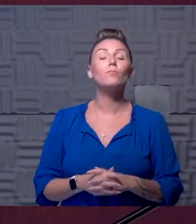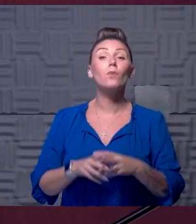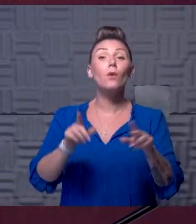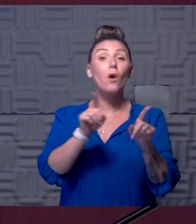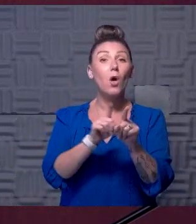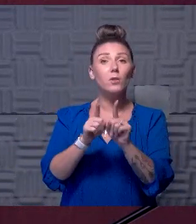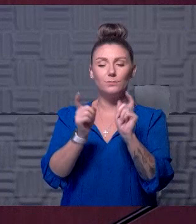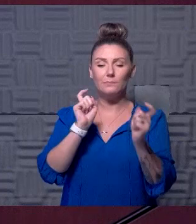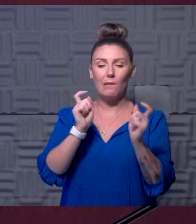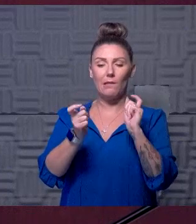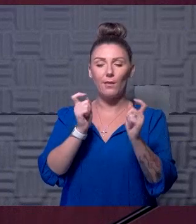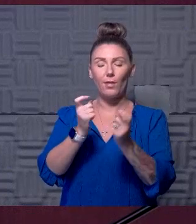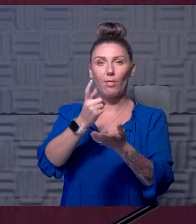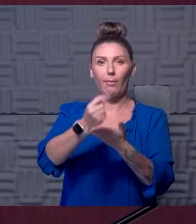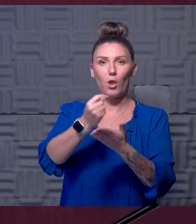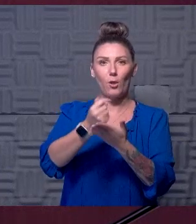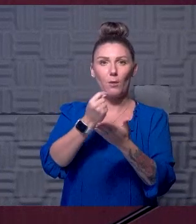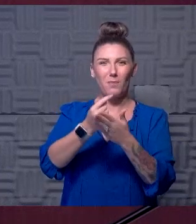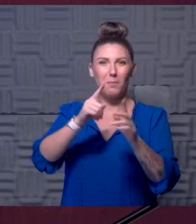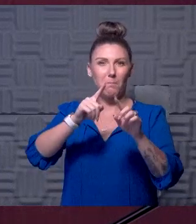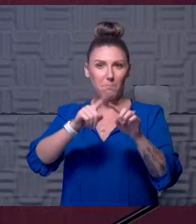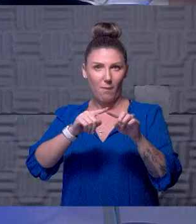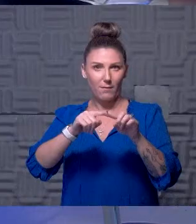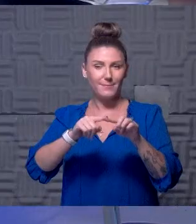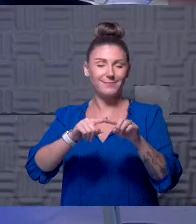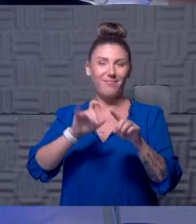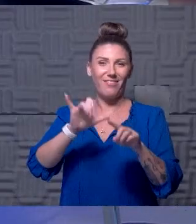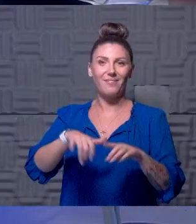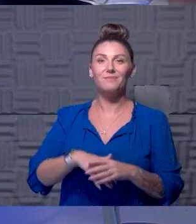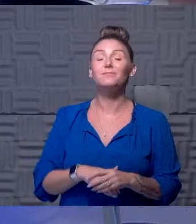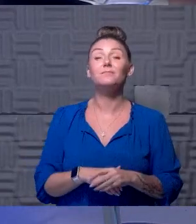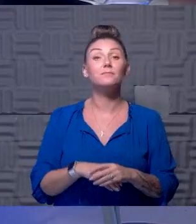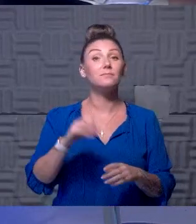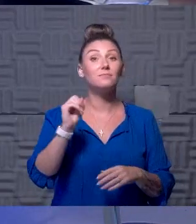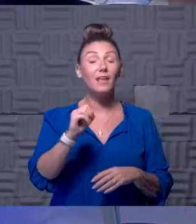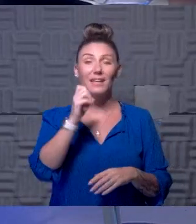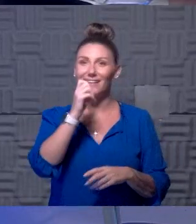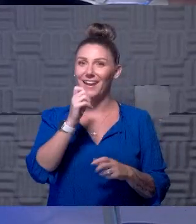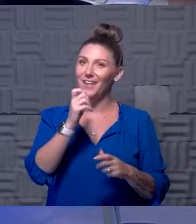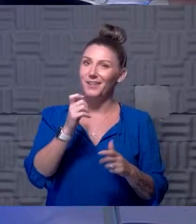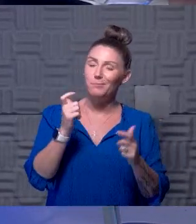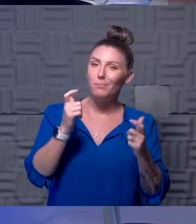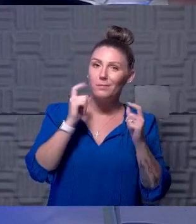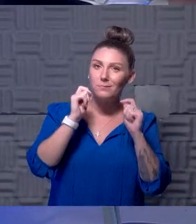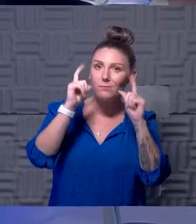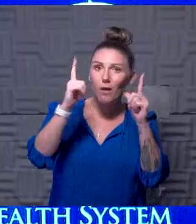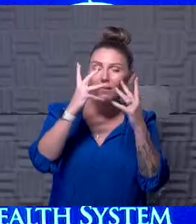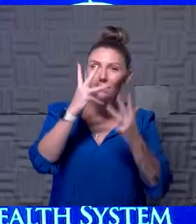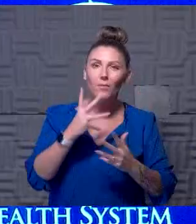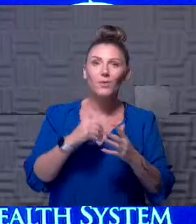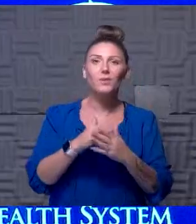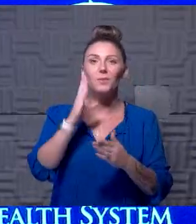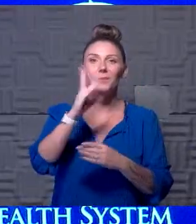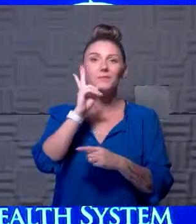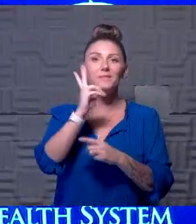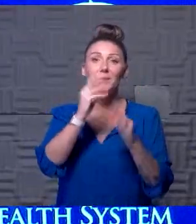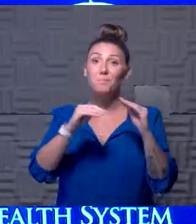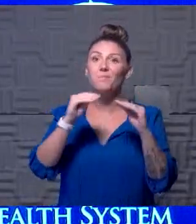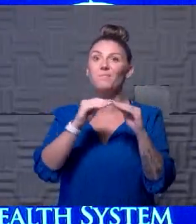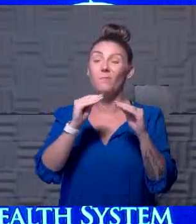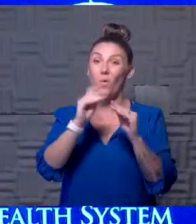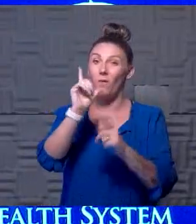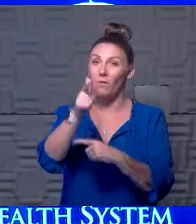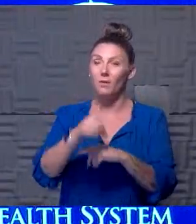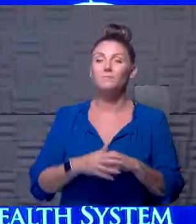be adjustment of their therapy based on that. All right, so yeah, not such a big surprise, unfortunately. We're probably going to see more of that as time